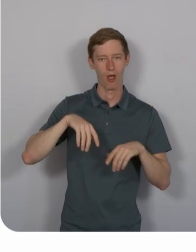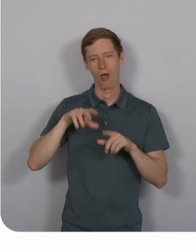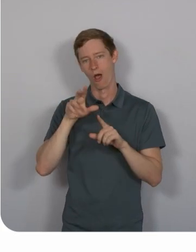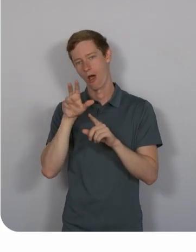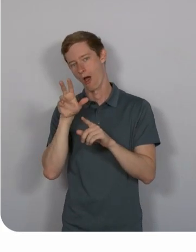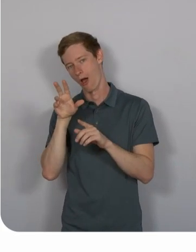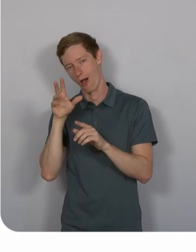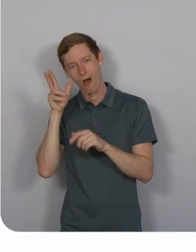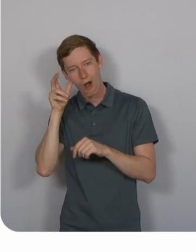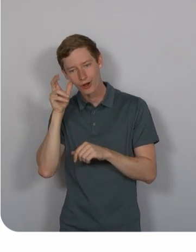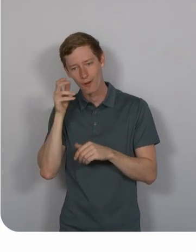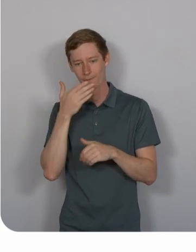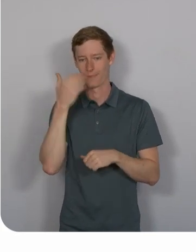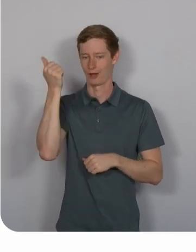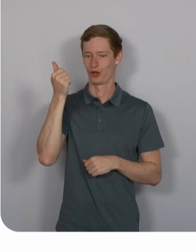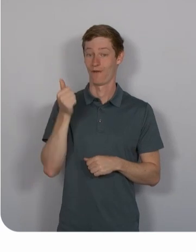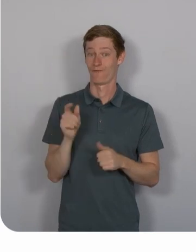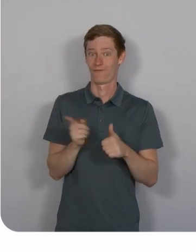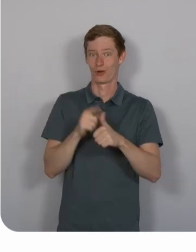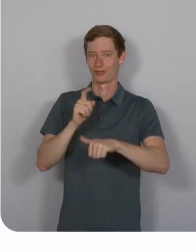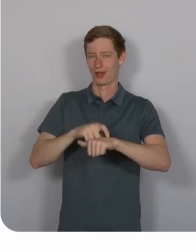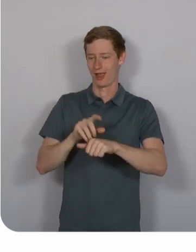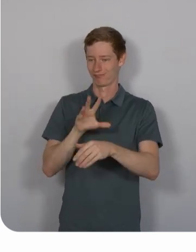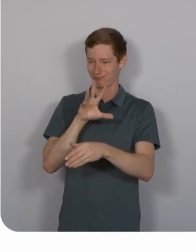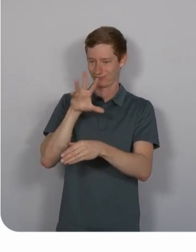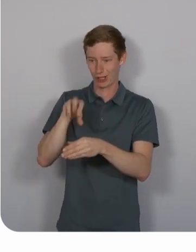smart glasses with Meta AI built in.